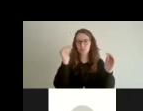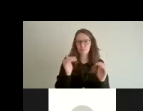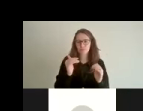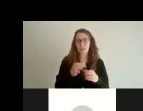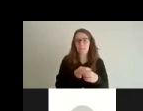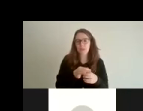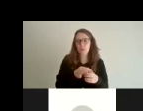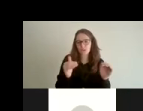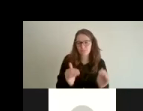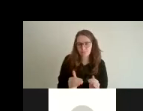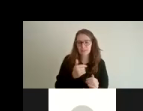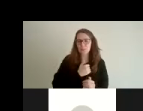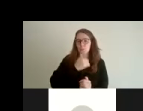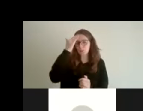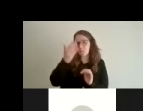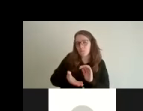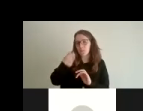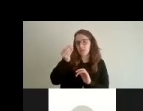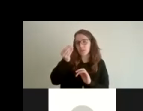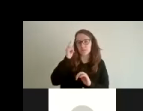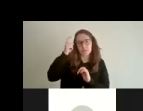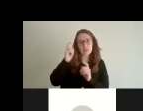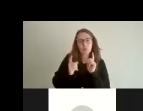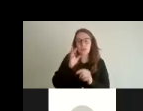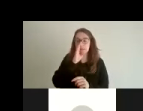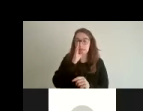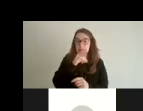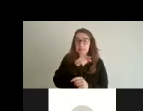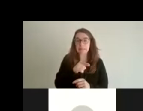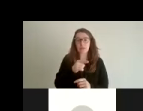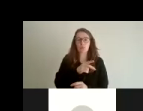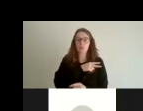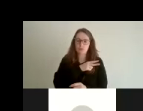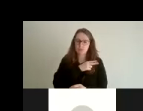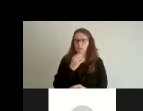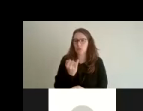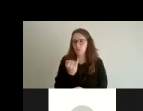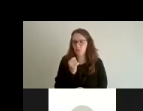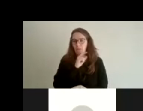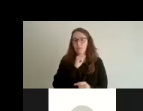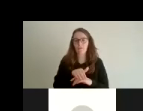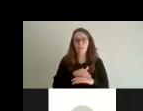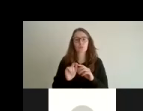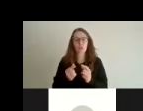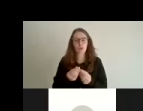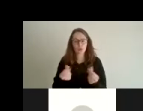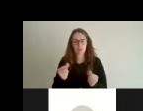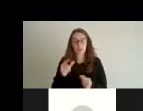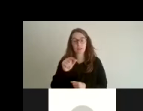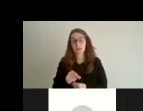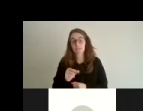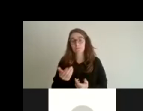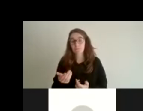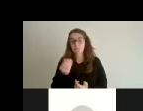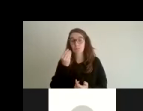We have to think about why do they not come? Why do they not stay? And what are we doing maybe